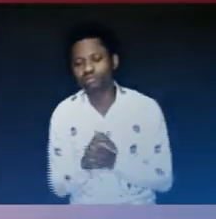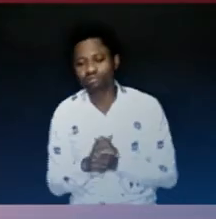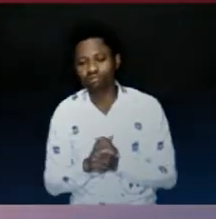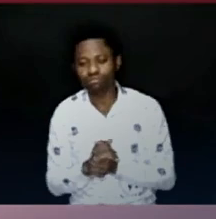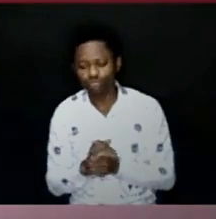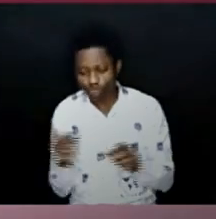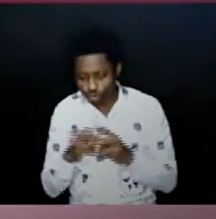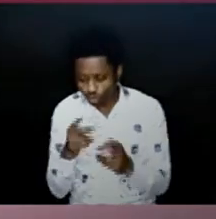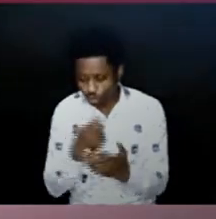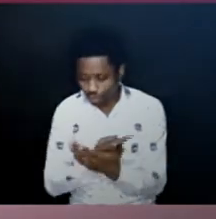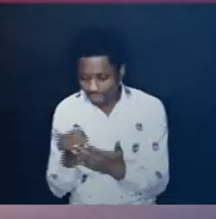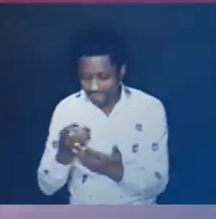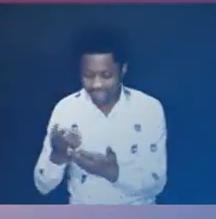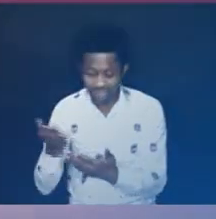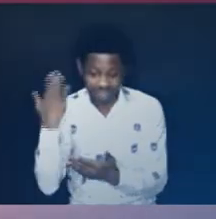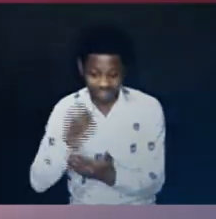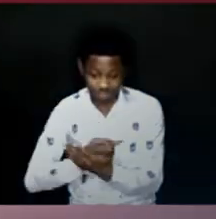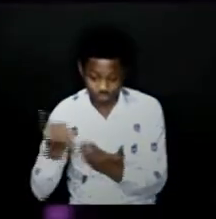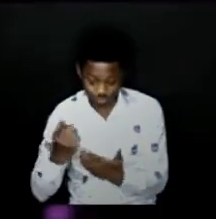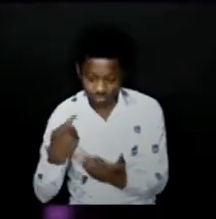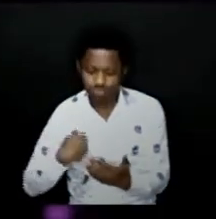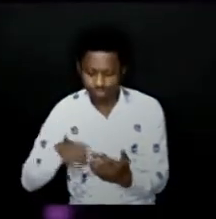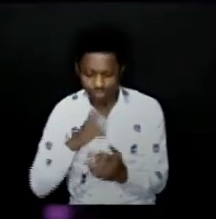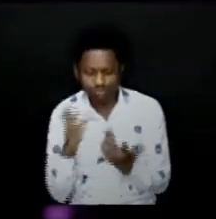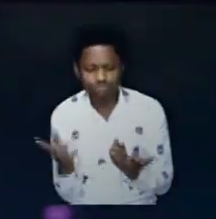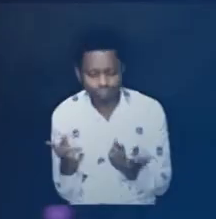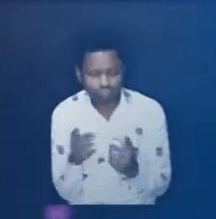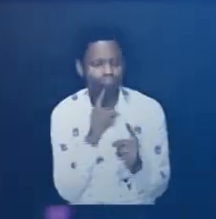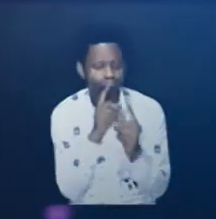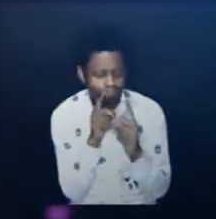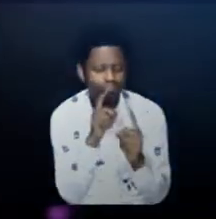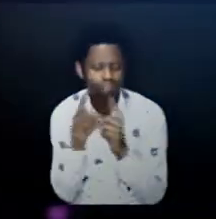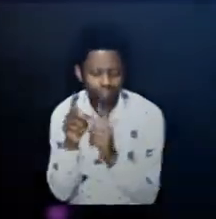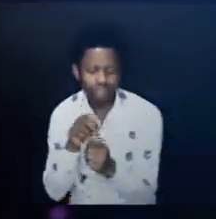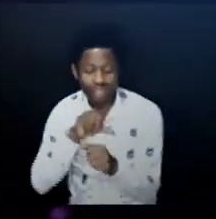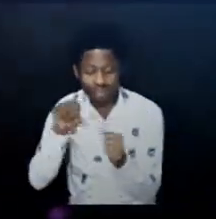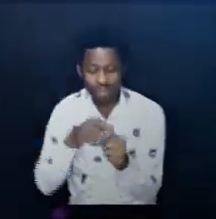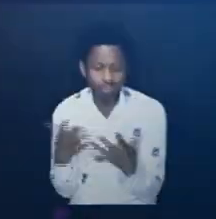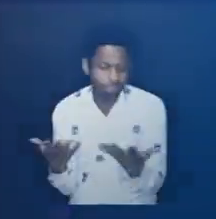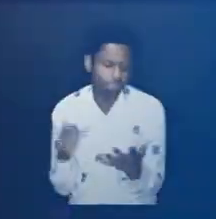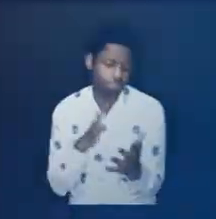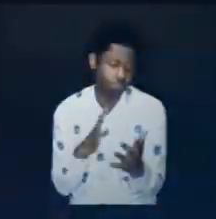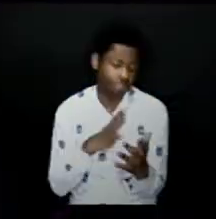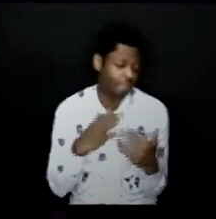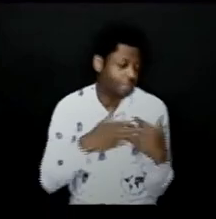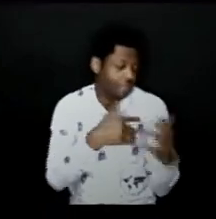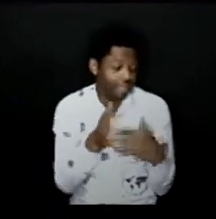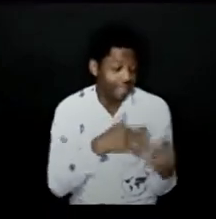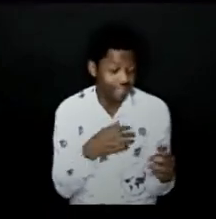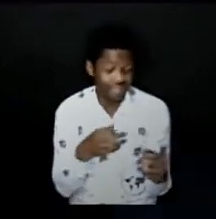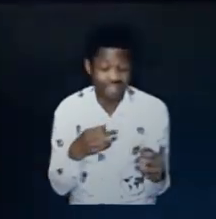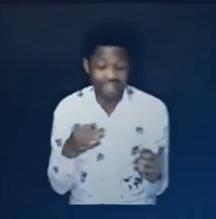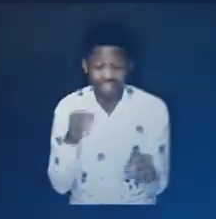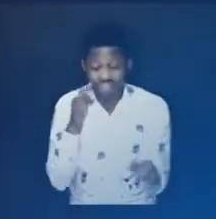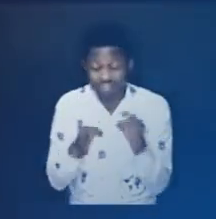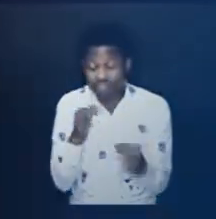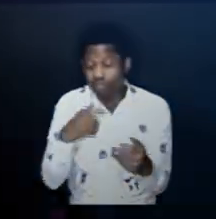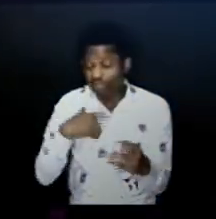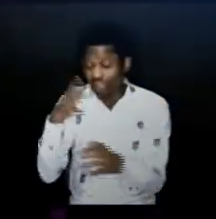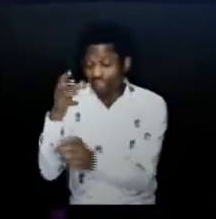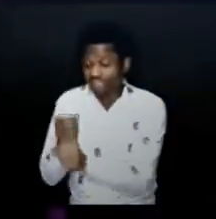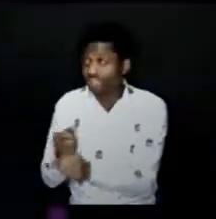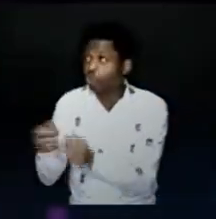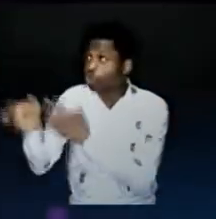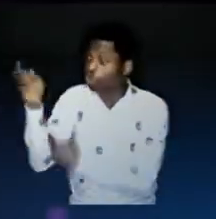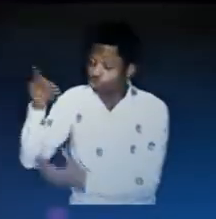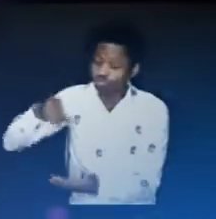spoke about the fact that whether we enjoy God's providence or not would depend on how we manage the resources God